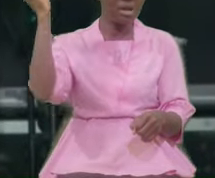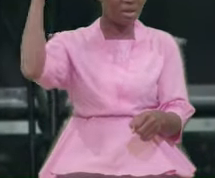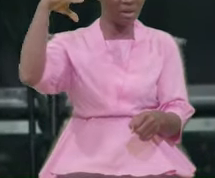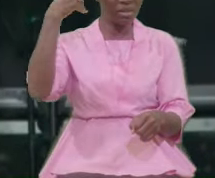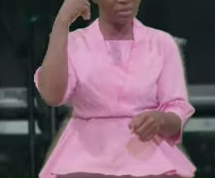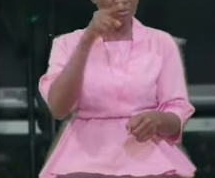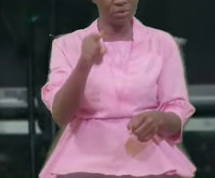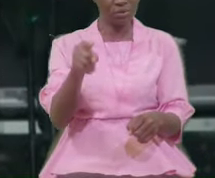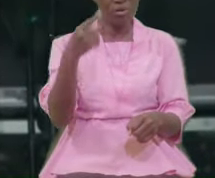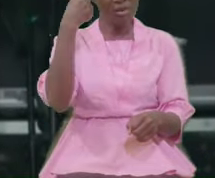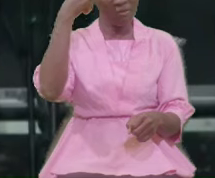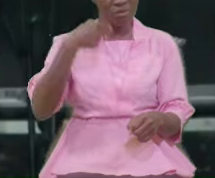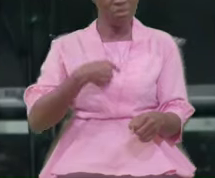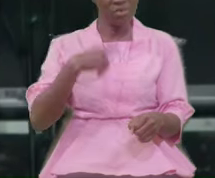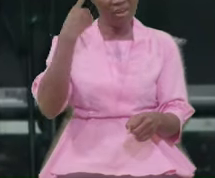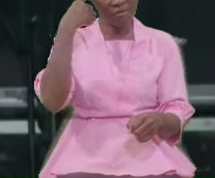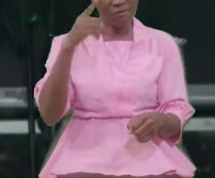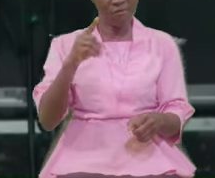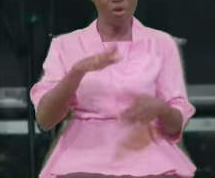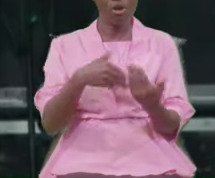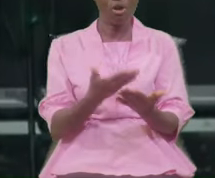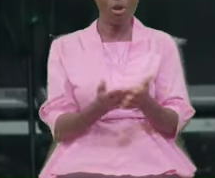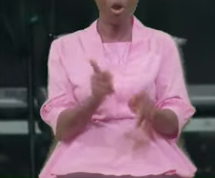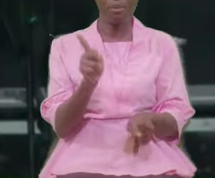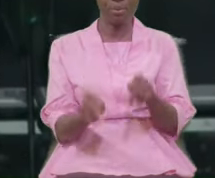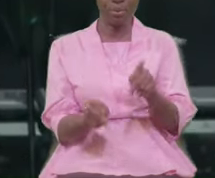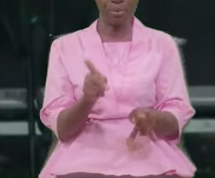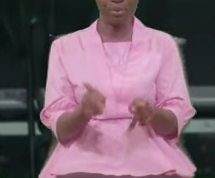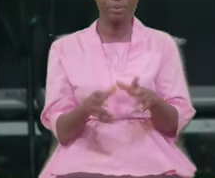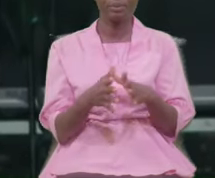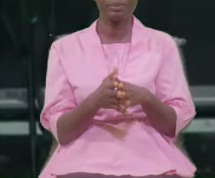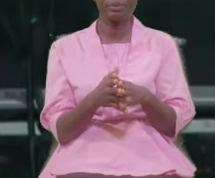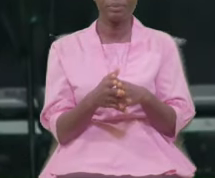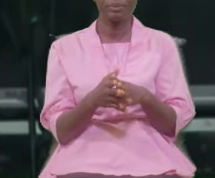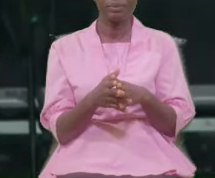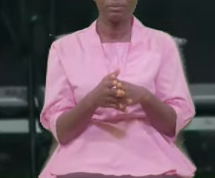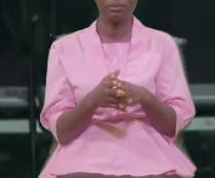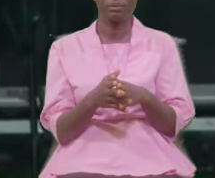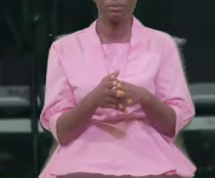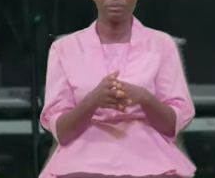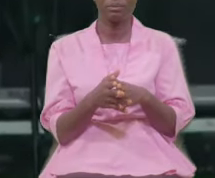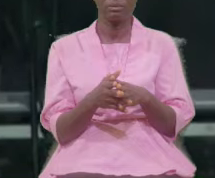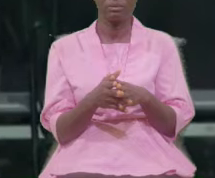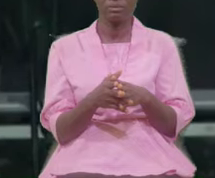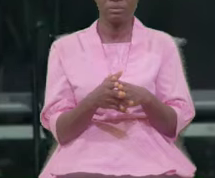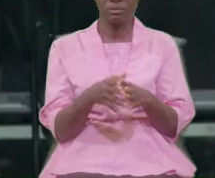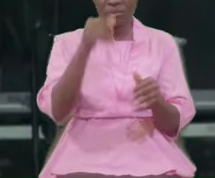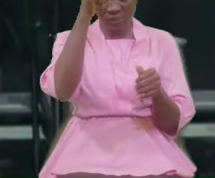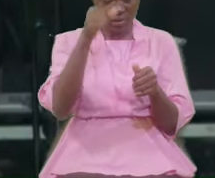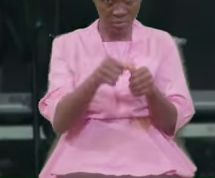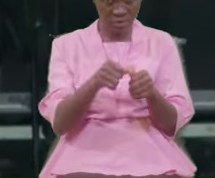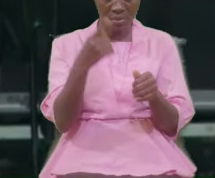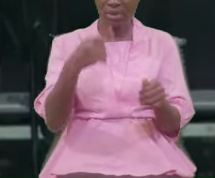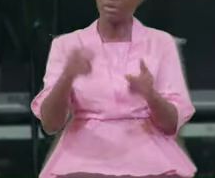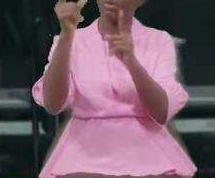people ang presensya sa posible maang pag sa grasya sa Diyos the J